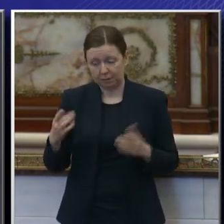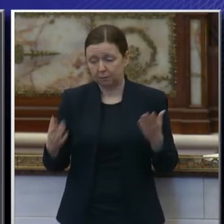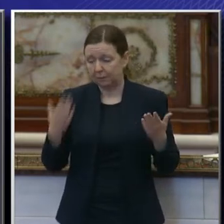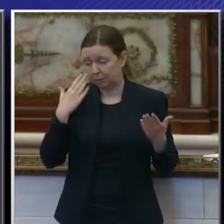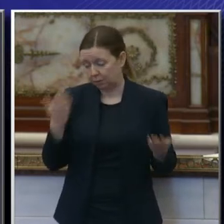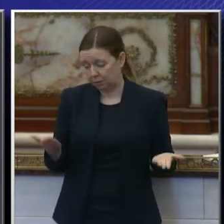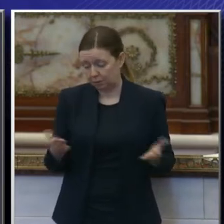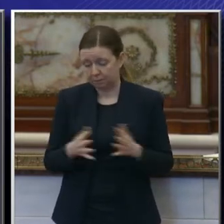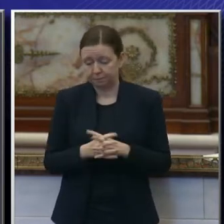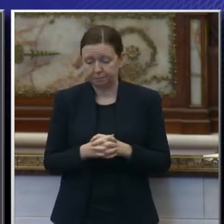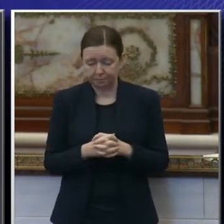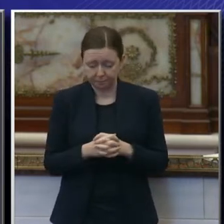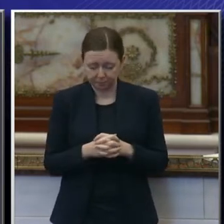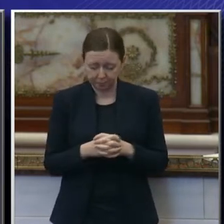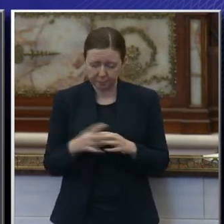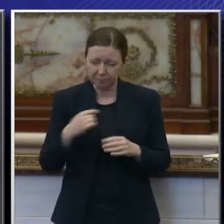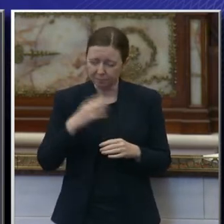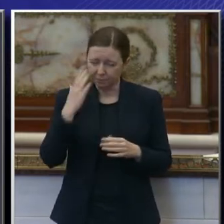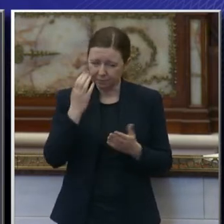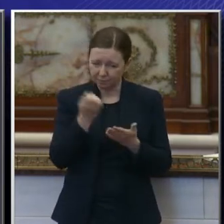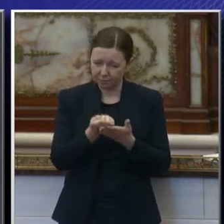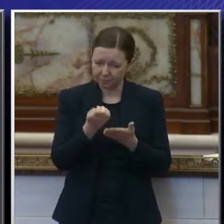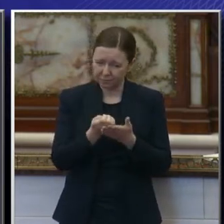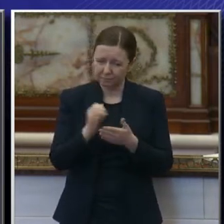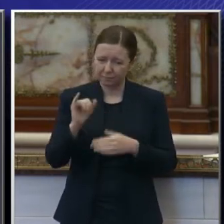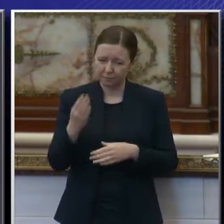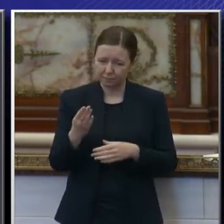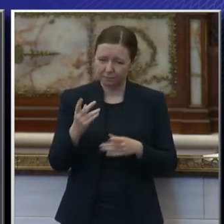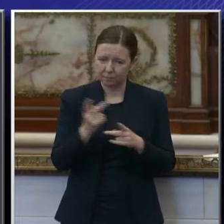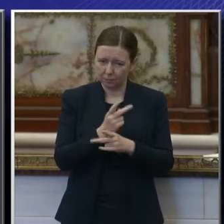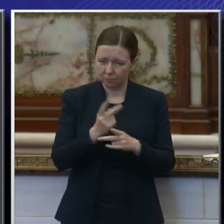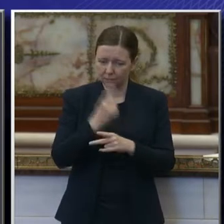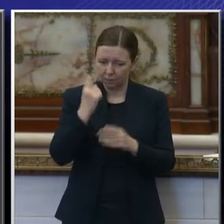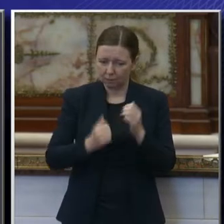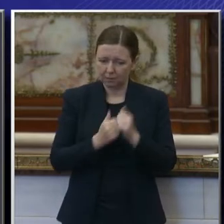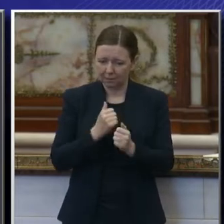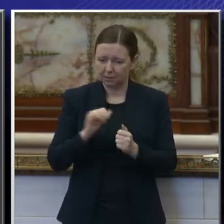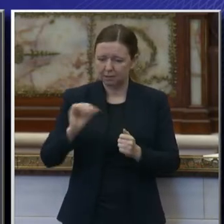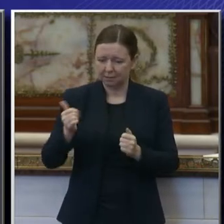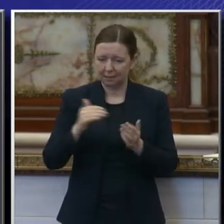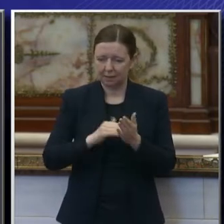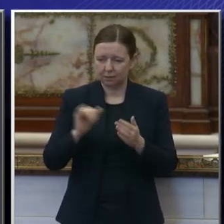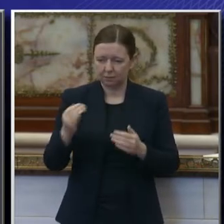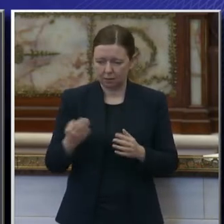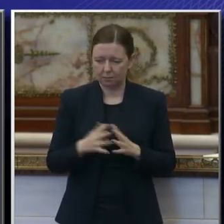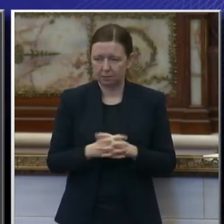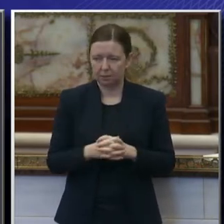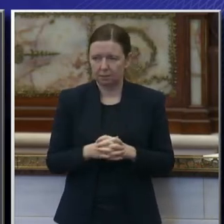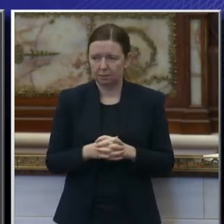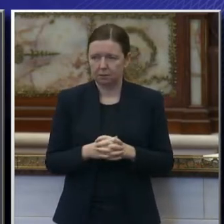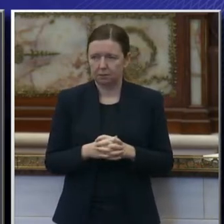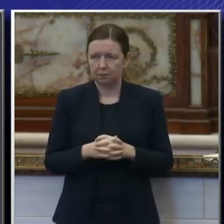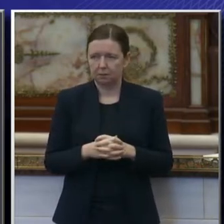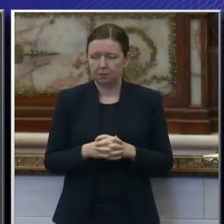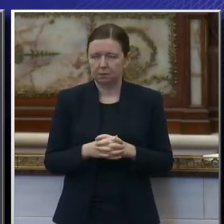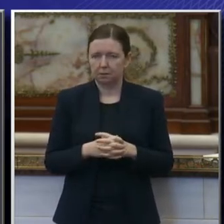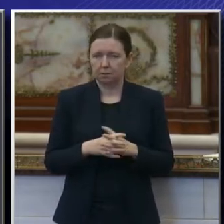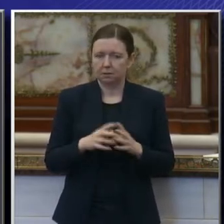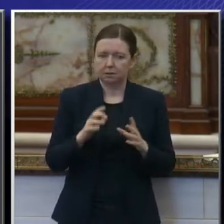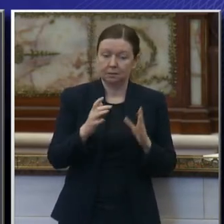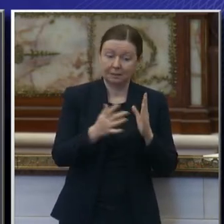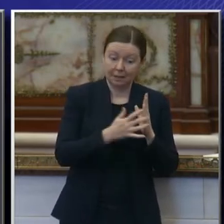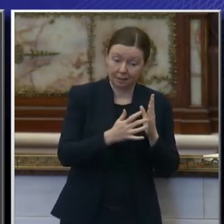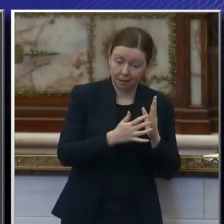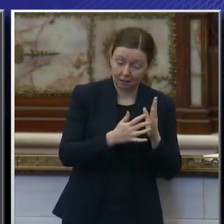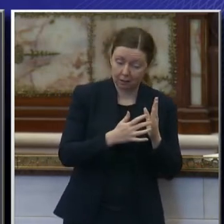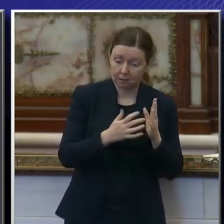know is, do we know the economic job multiplier for each one of these 10,000 jobs? You know, in the technology field, the